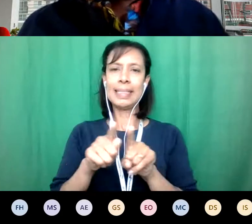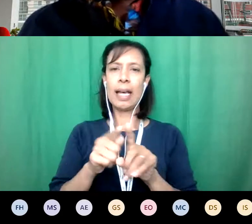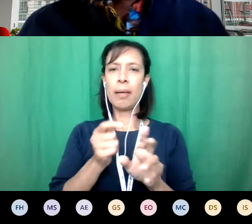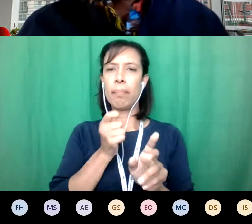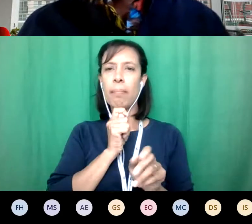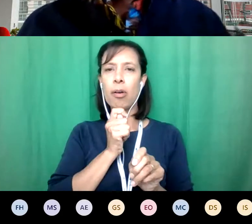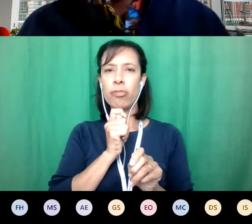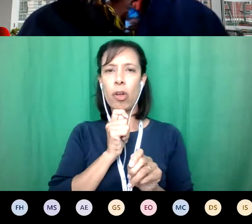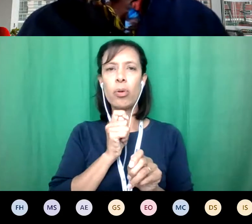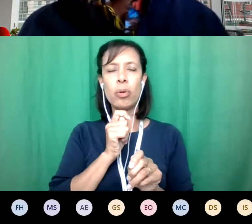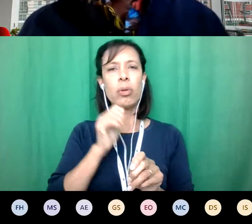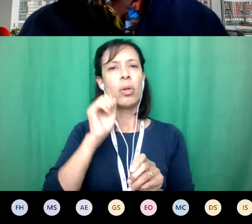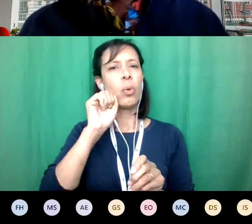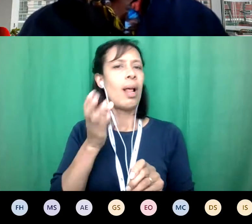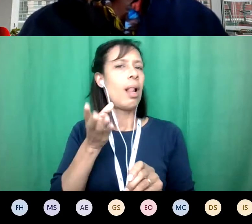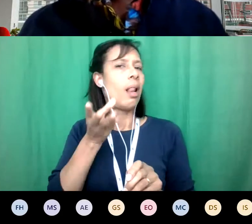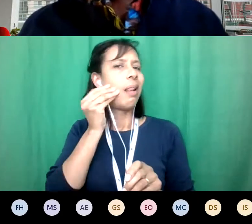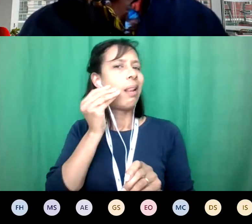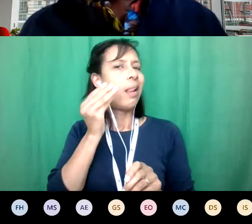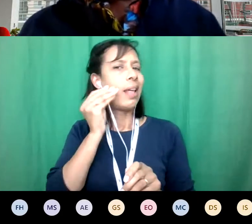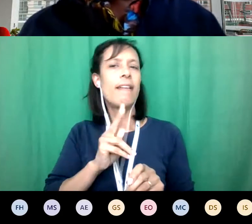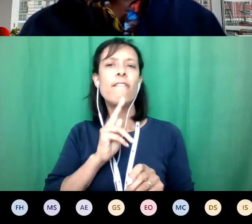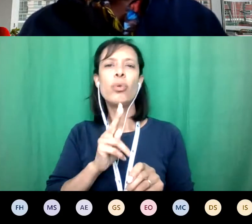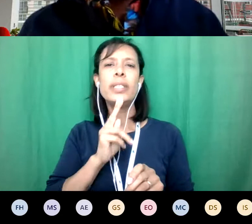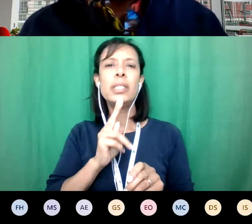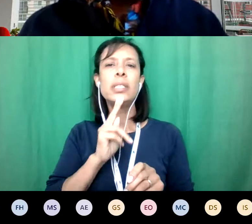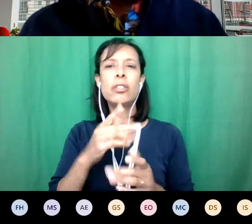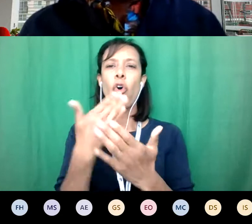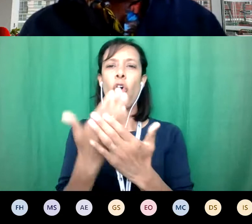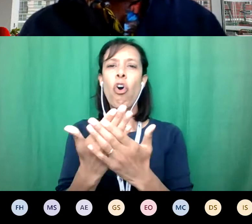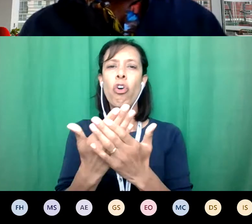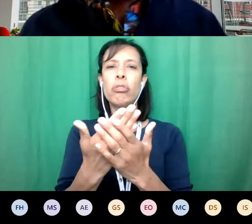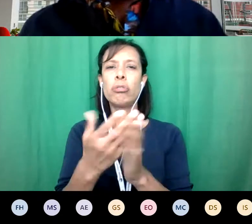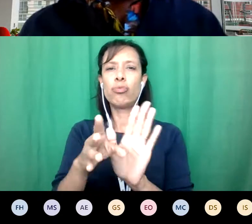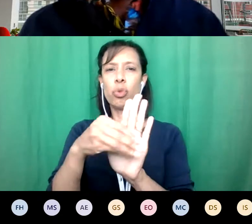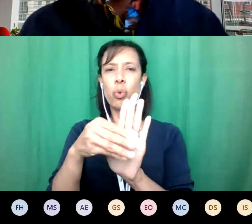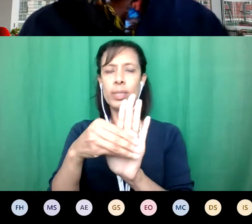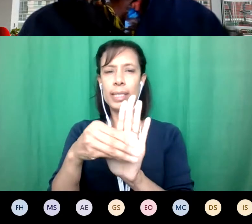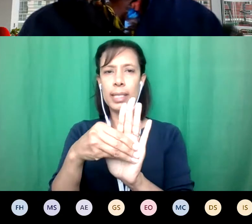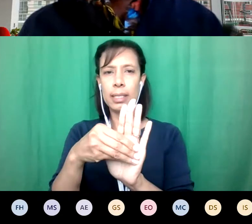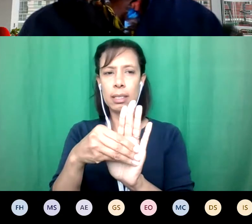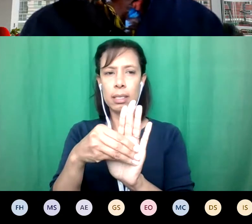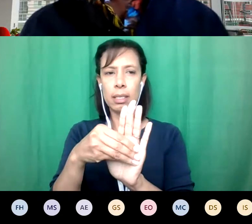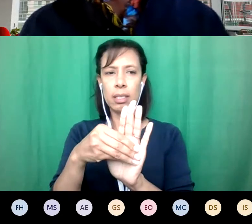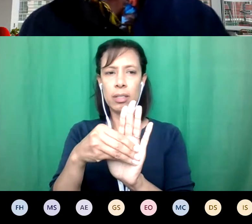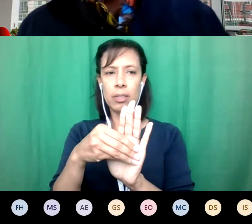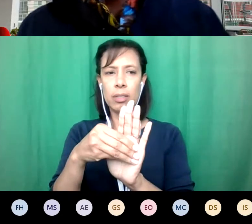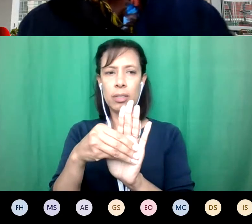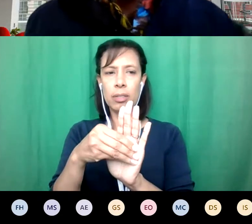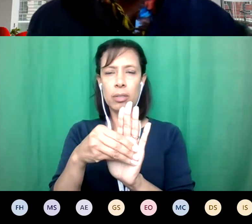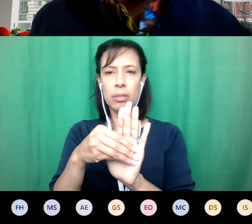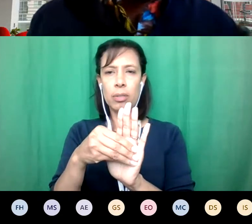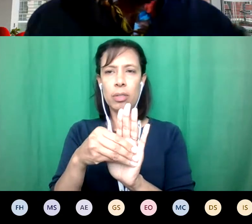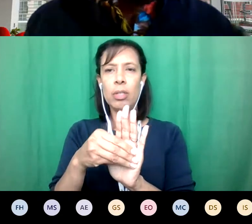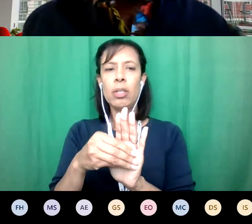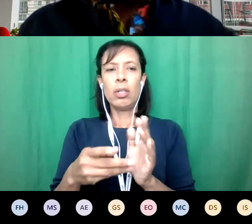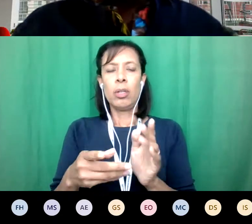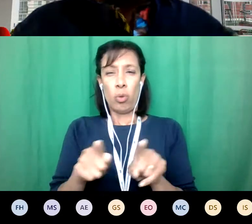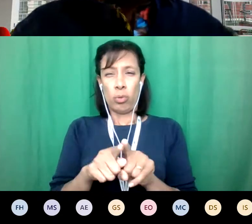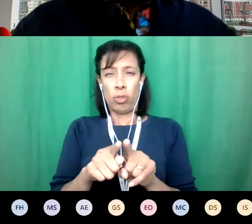we'll hear you in the recording. And please bear in mind that the microphones on your computers are very sensitive. I'll make an